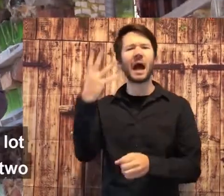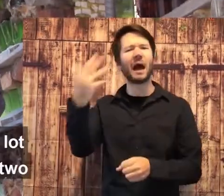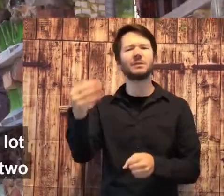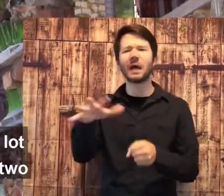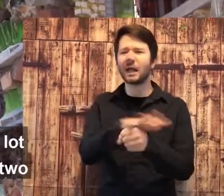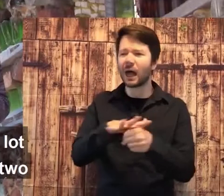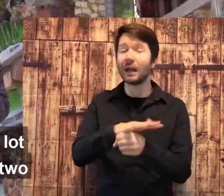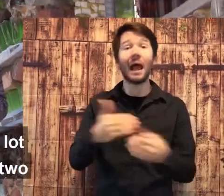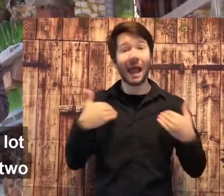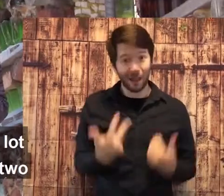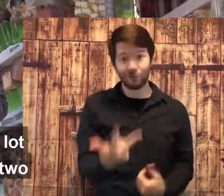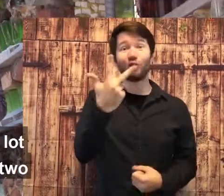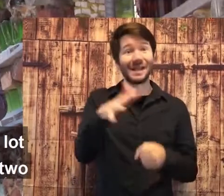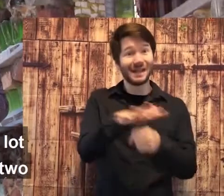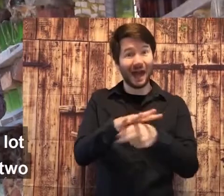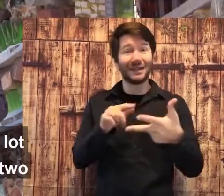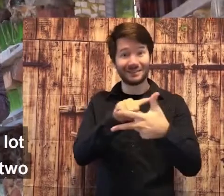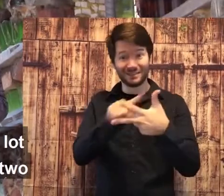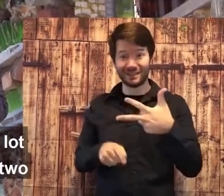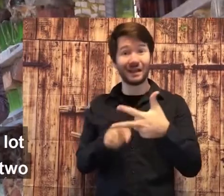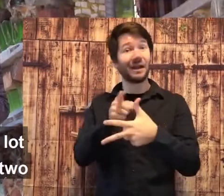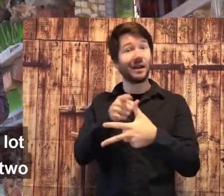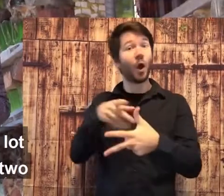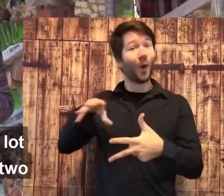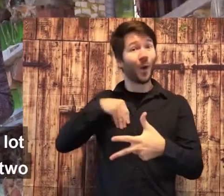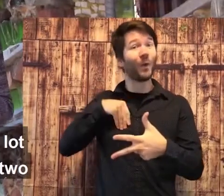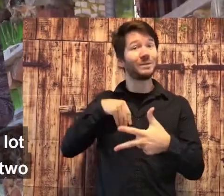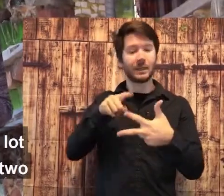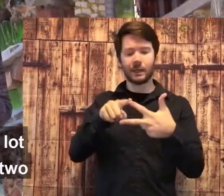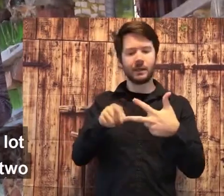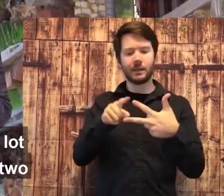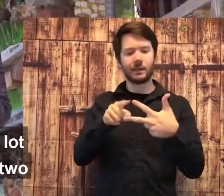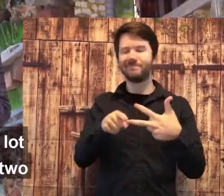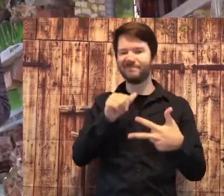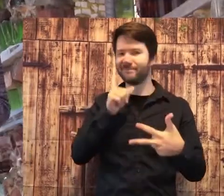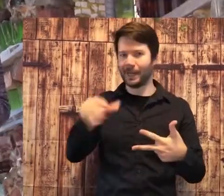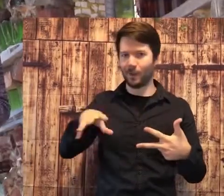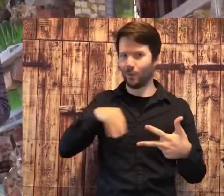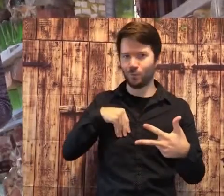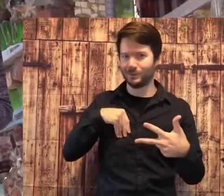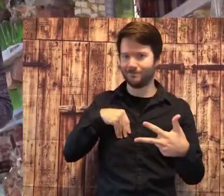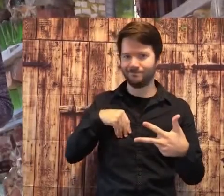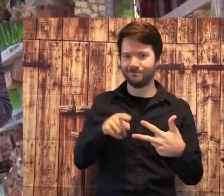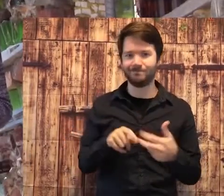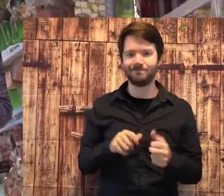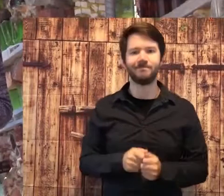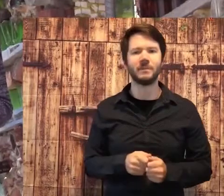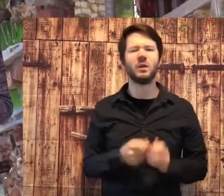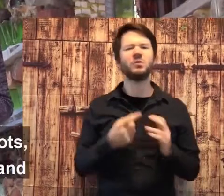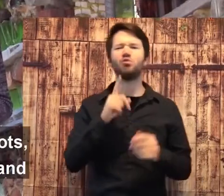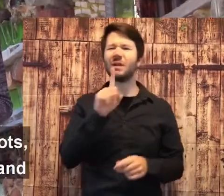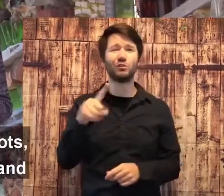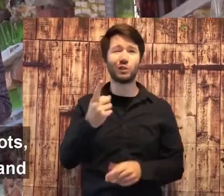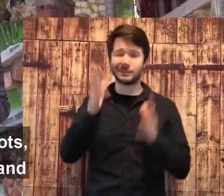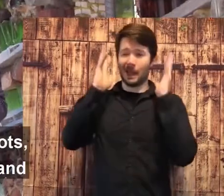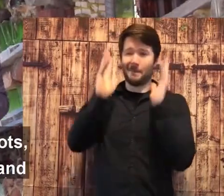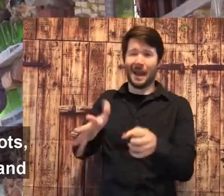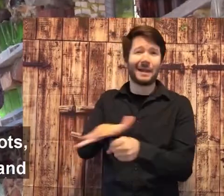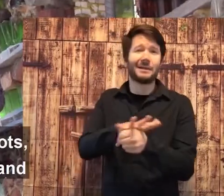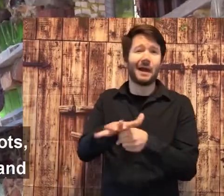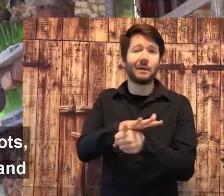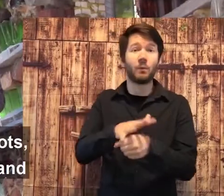started moving on to the outside lots, the first of which he owned, the second two of the three he did not own. And